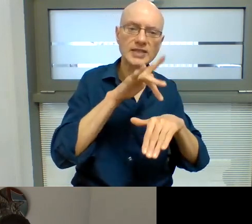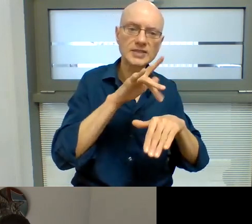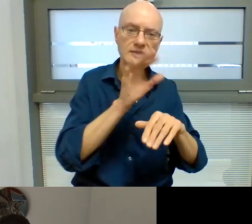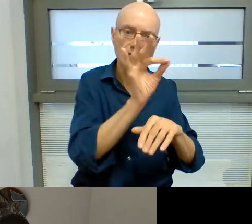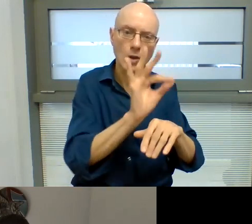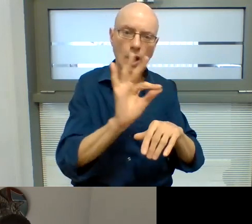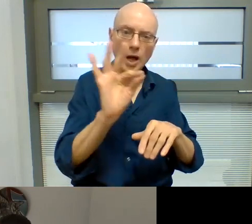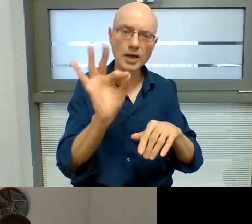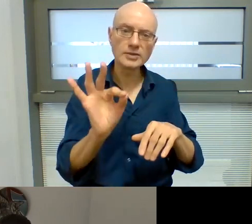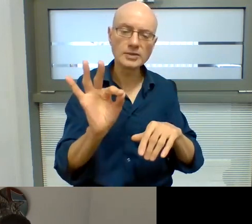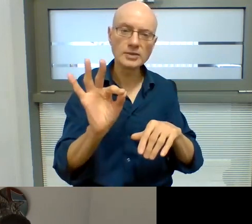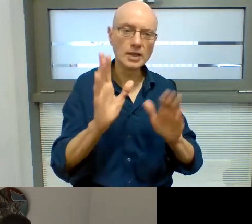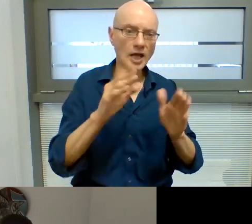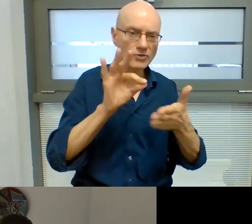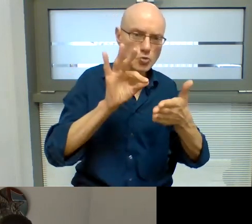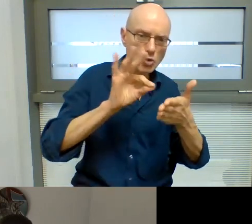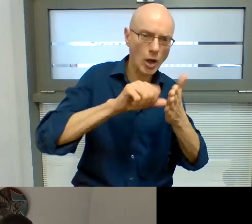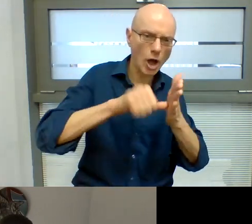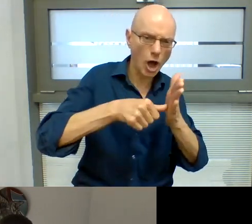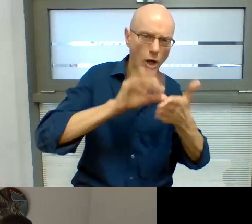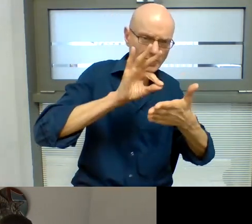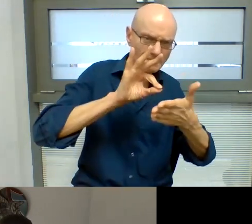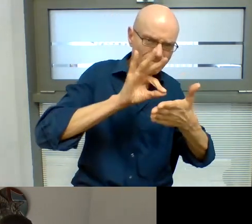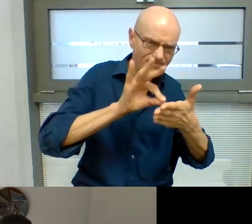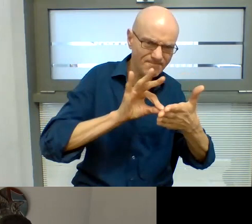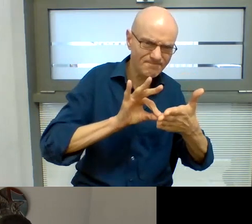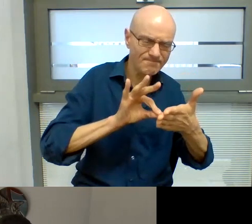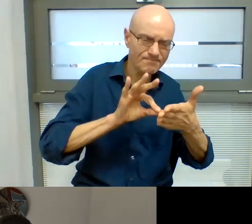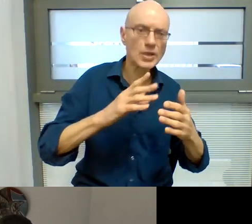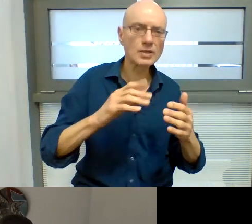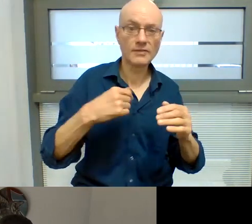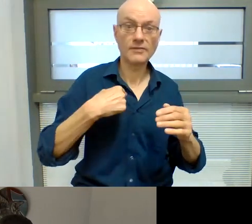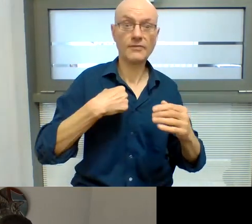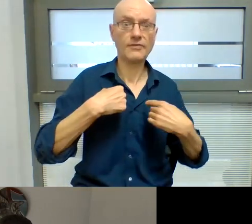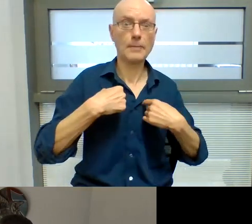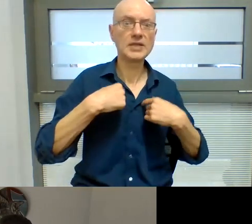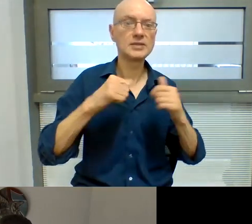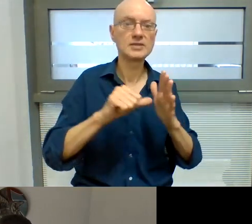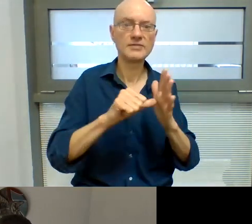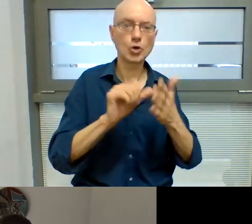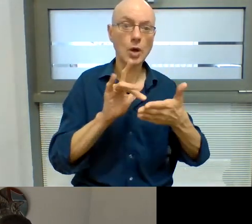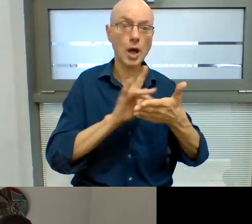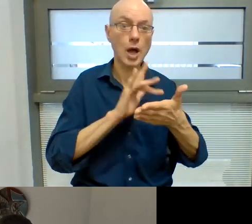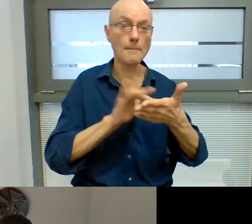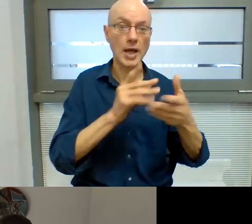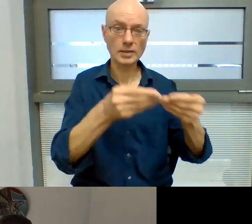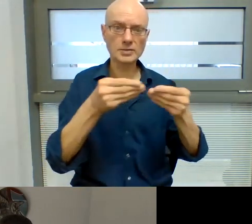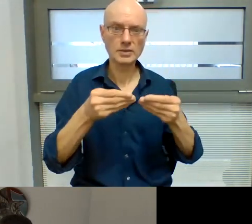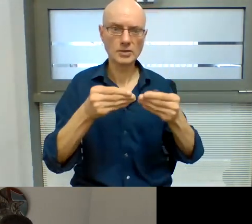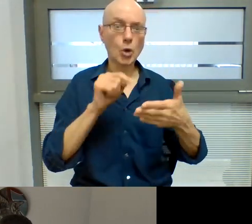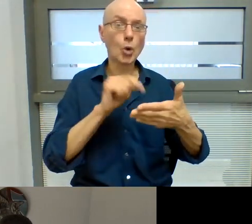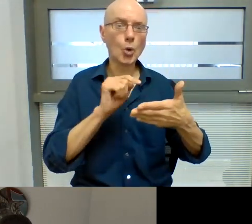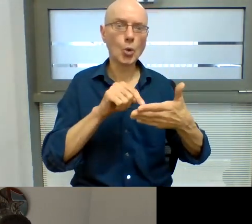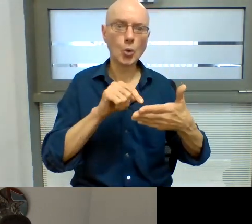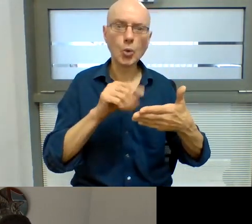line, you have to press quite hard, and for me that's quite difficult. And when the iPad came along, it